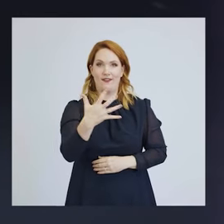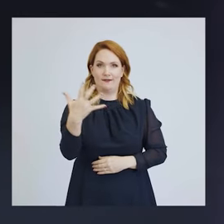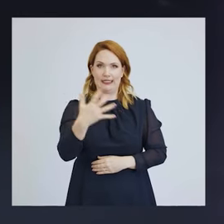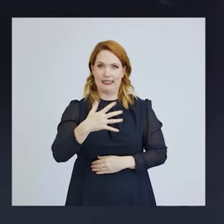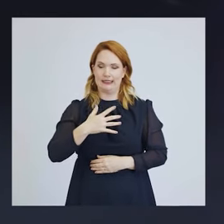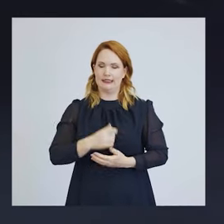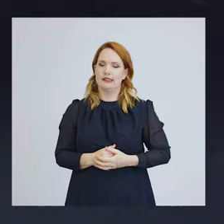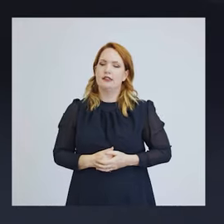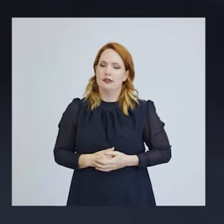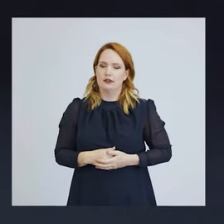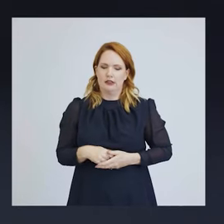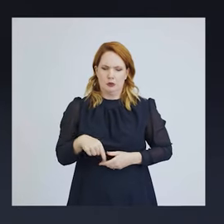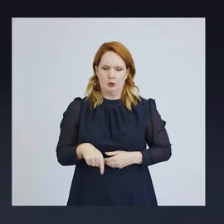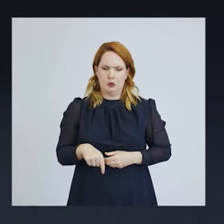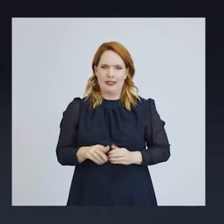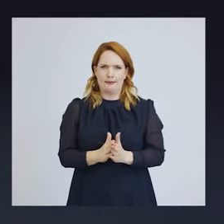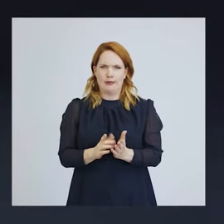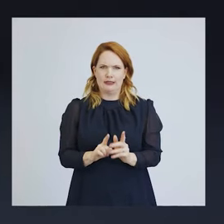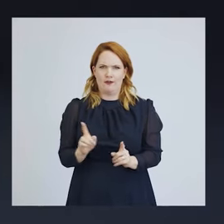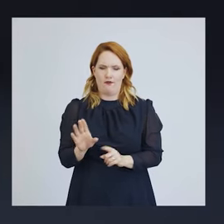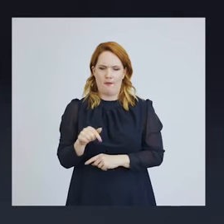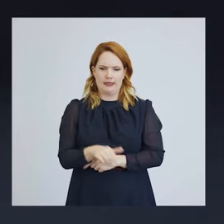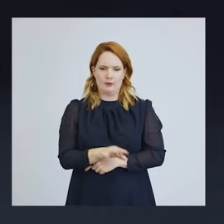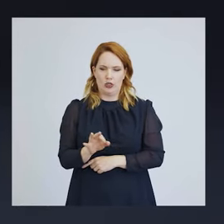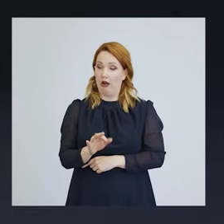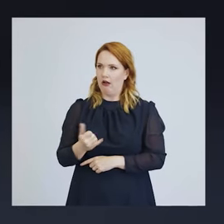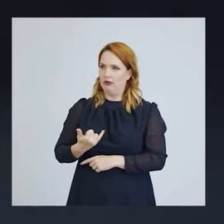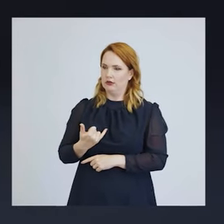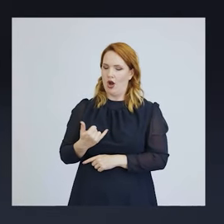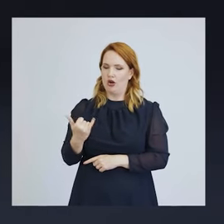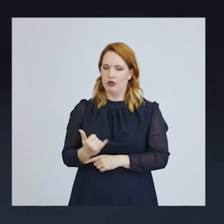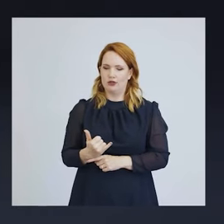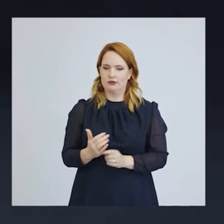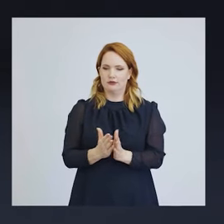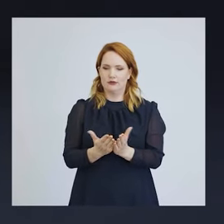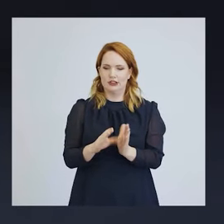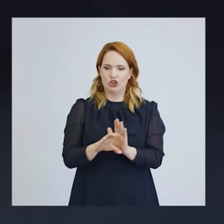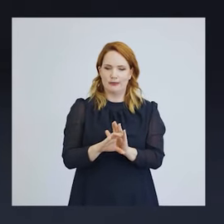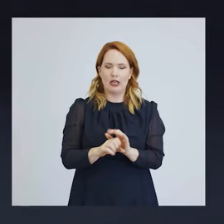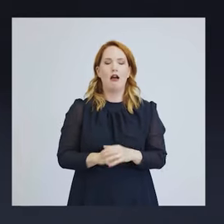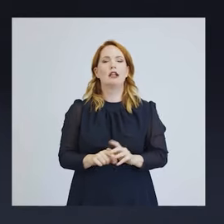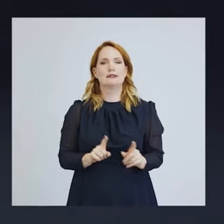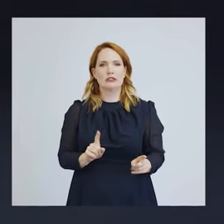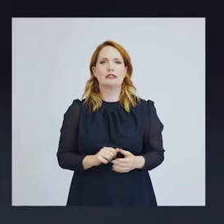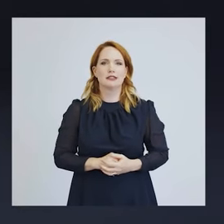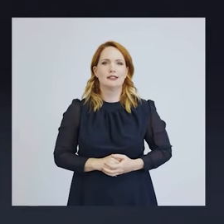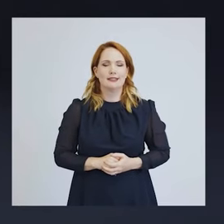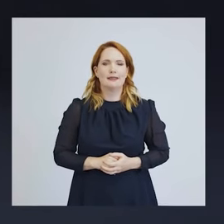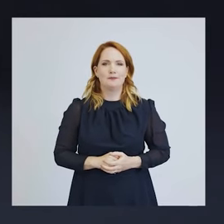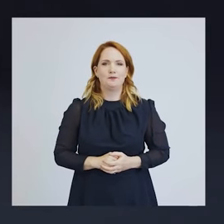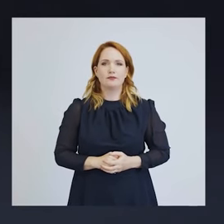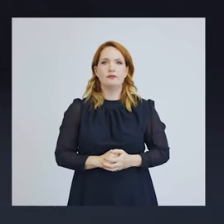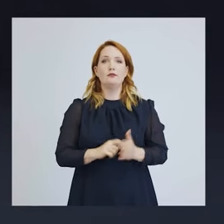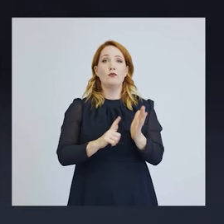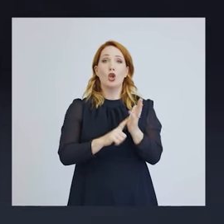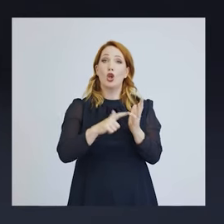15. And it says this. This is a different Bible than what I was using in the first service. No, it's not. I'm just in Matthew.